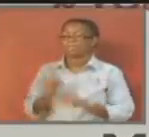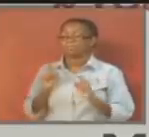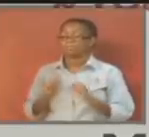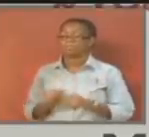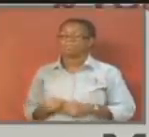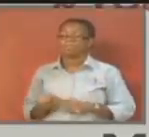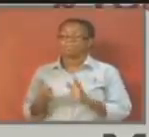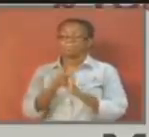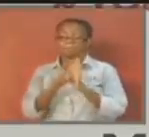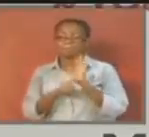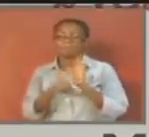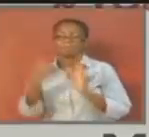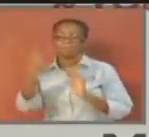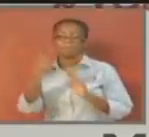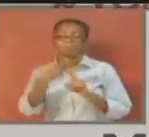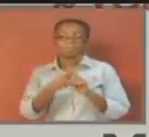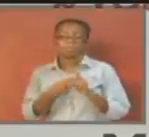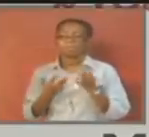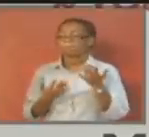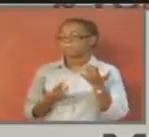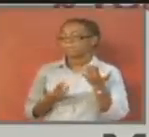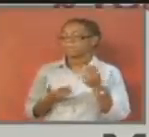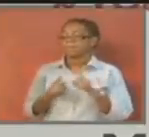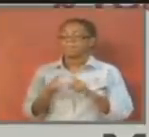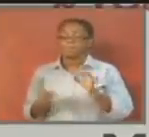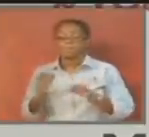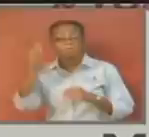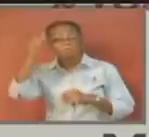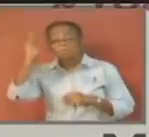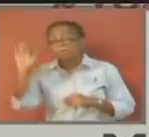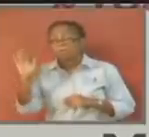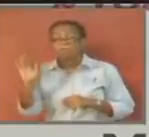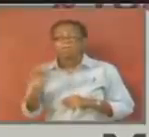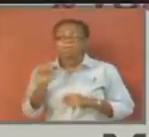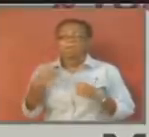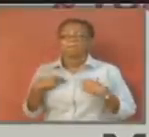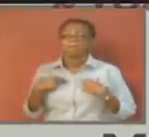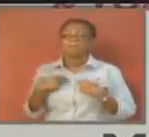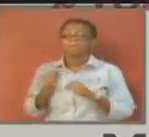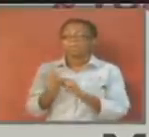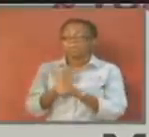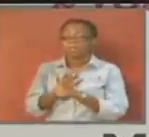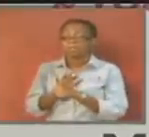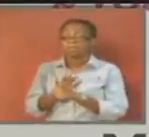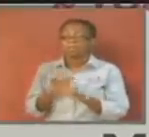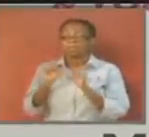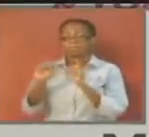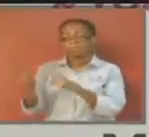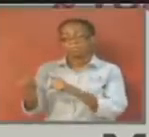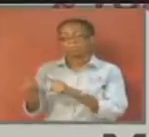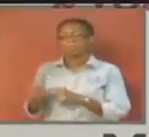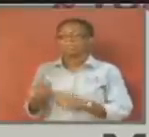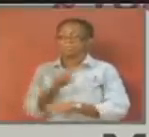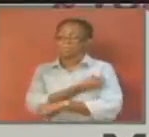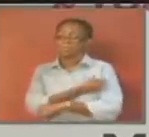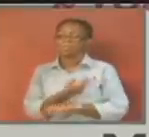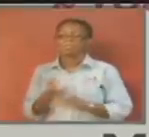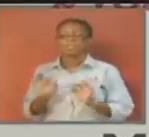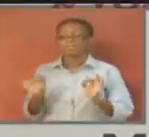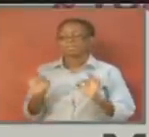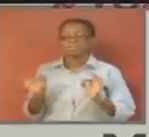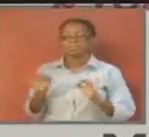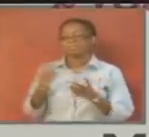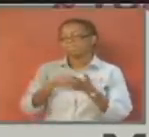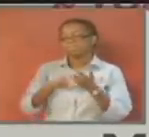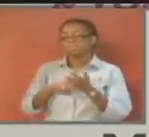if you don't know that you are infected and you do have the vaccine, there's no data to suggest that there will be